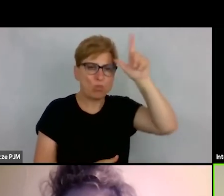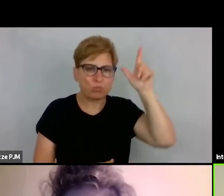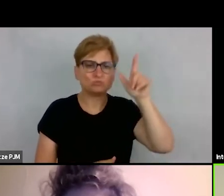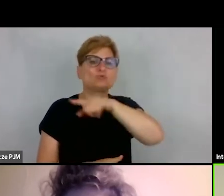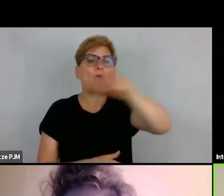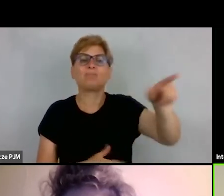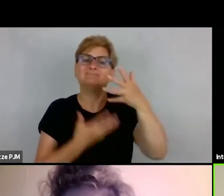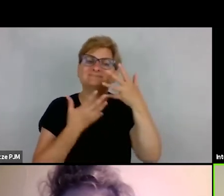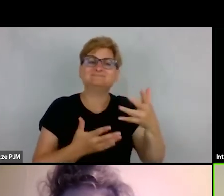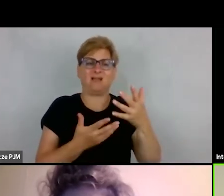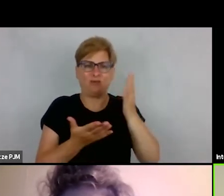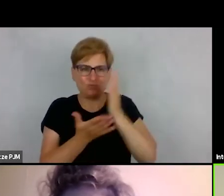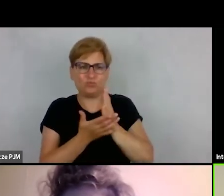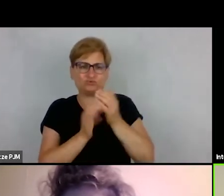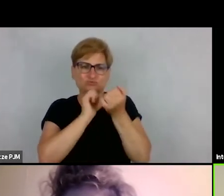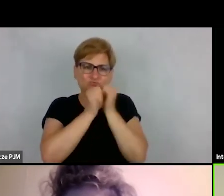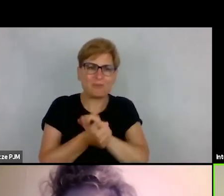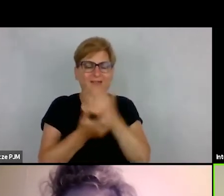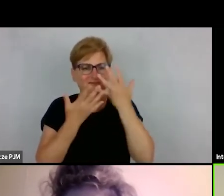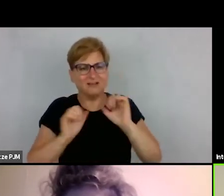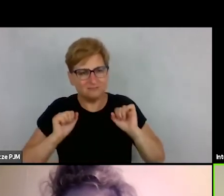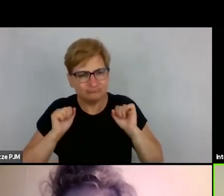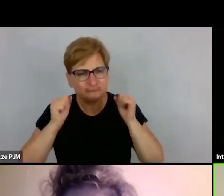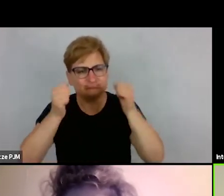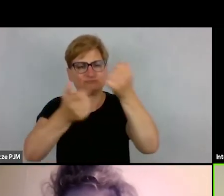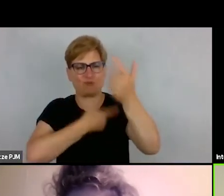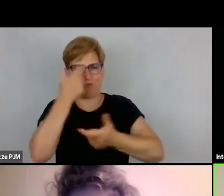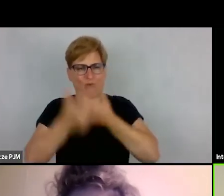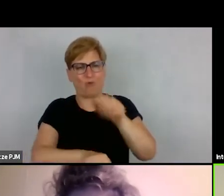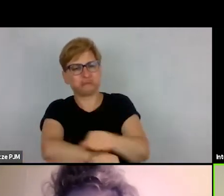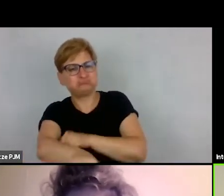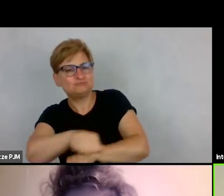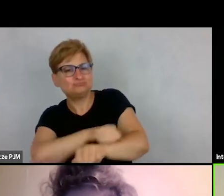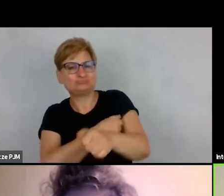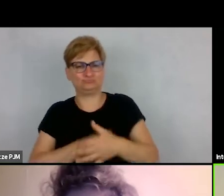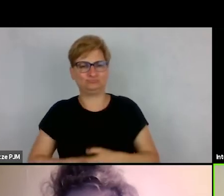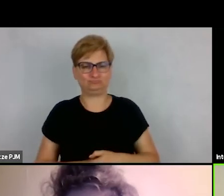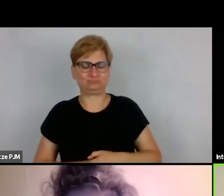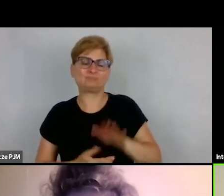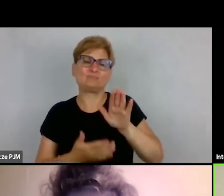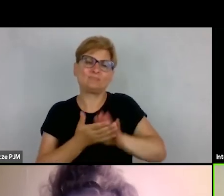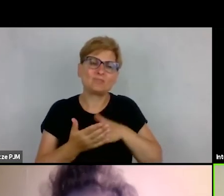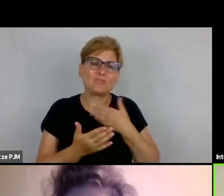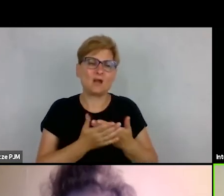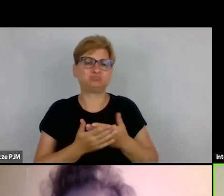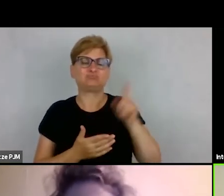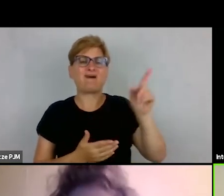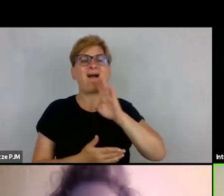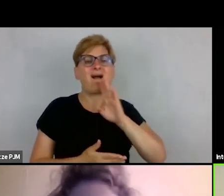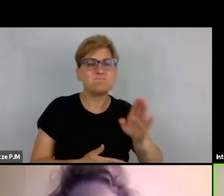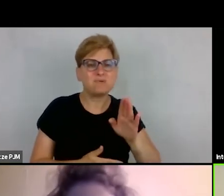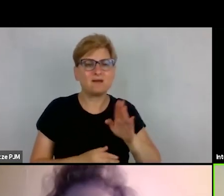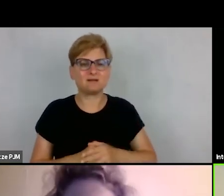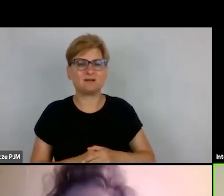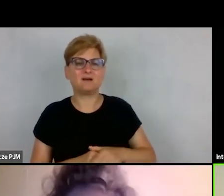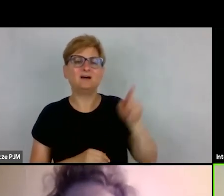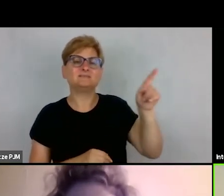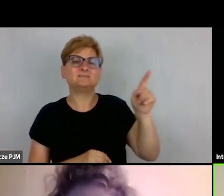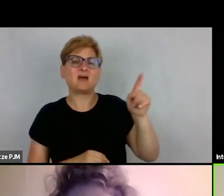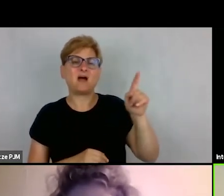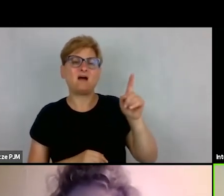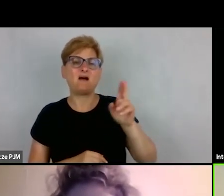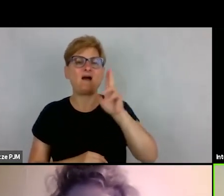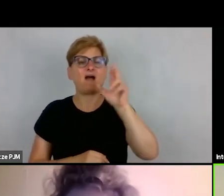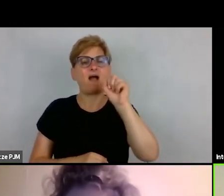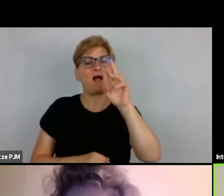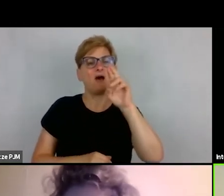University of North Carolina has done some really important work to identify not the formal leaders, but the informal leaders, the people who in